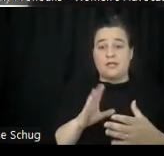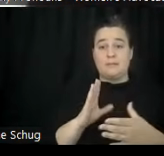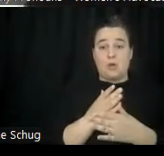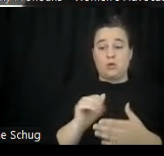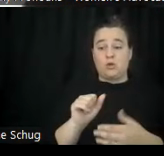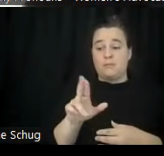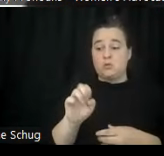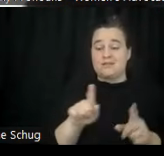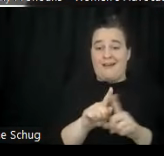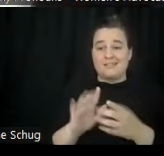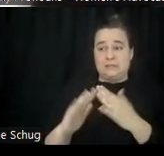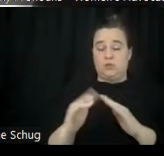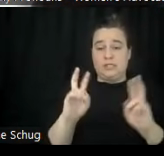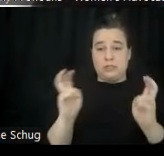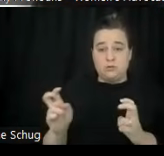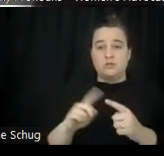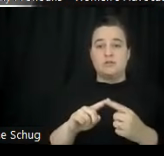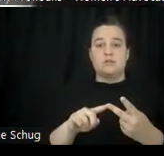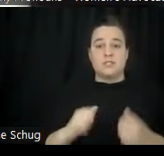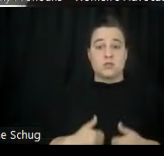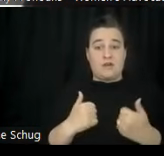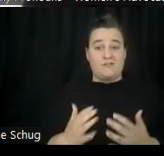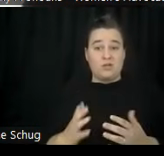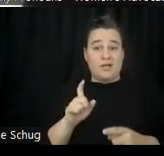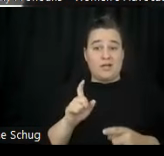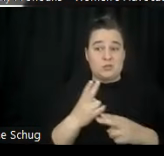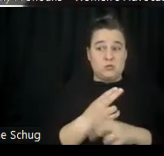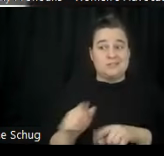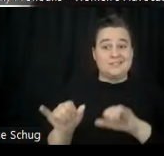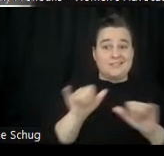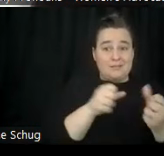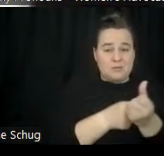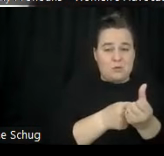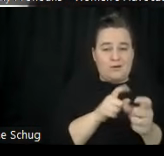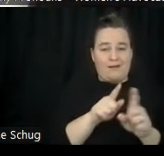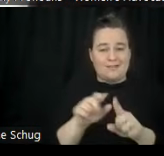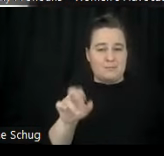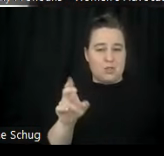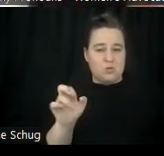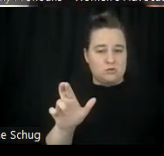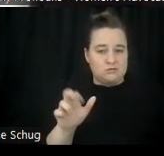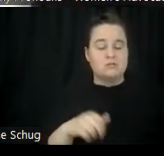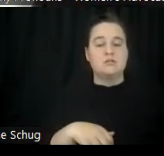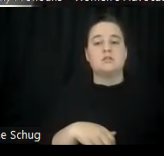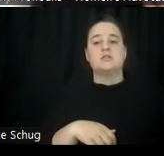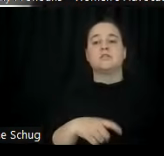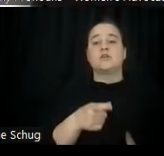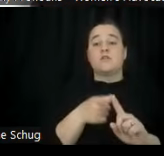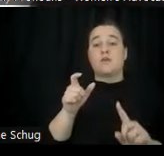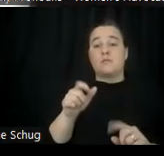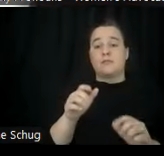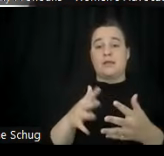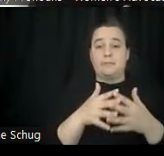as a community issue, and the survivor may have to use the same support systems as the abuser. So some facts from the